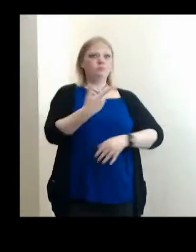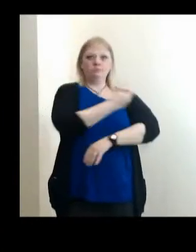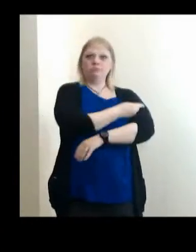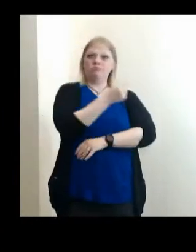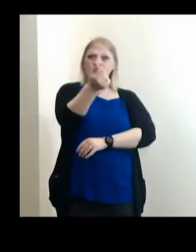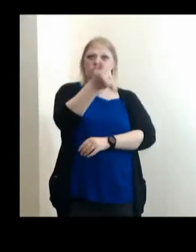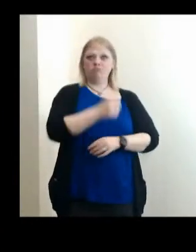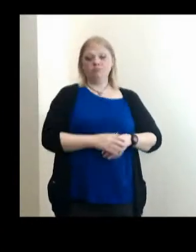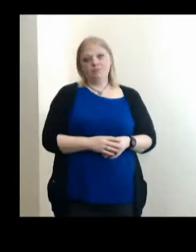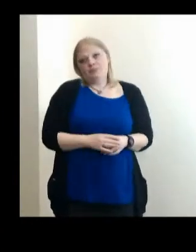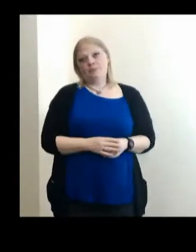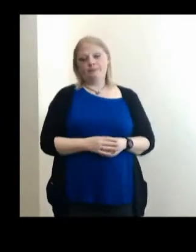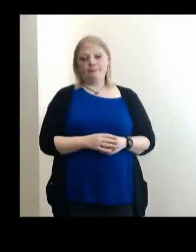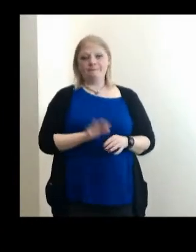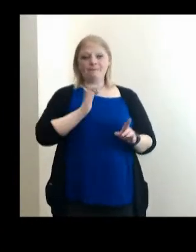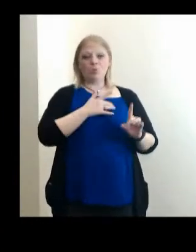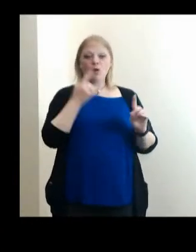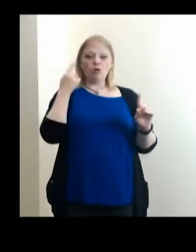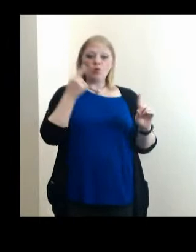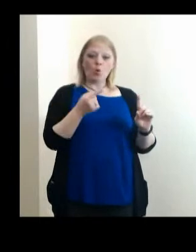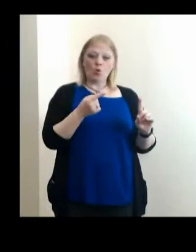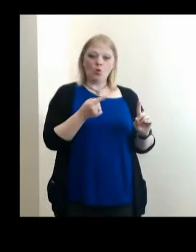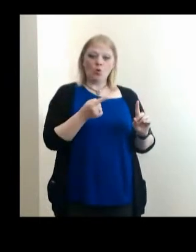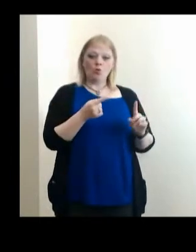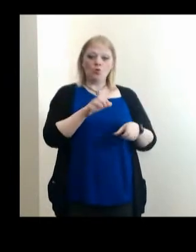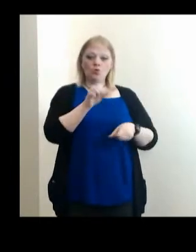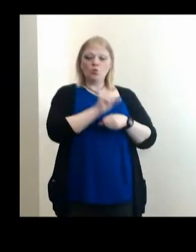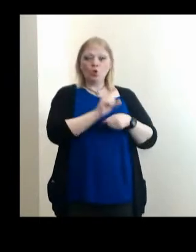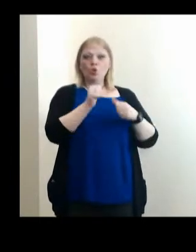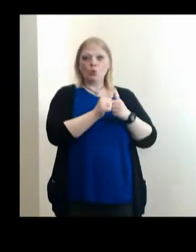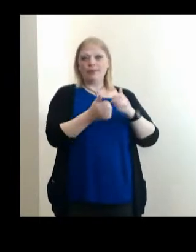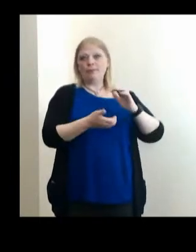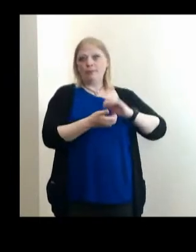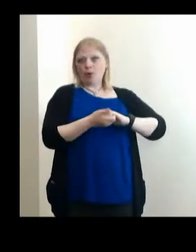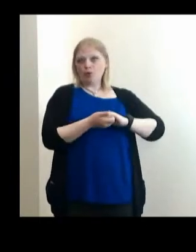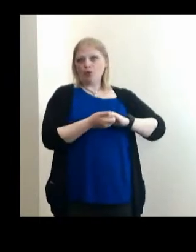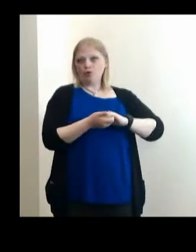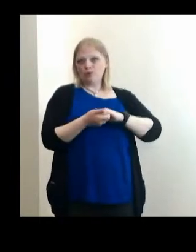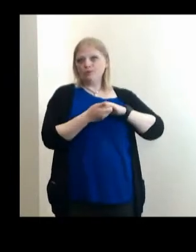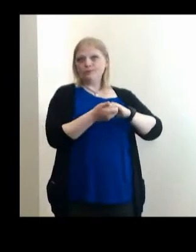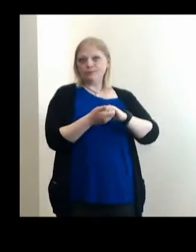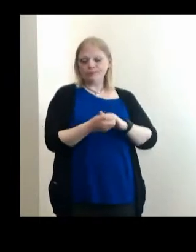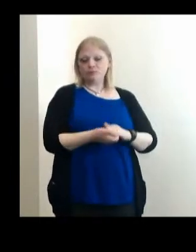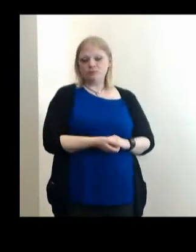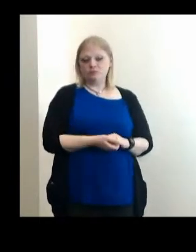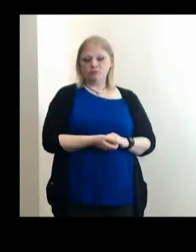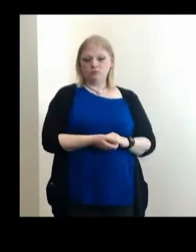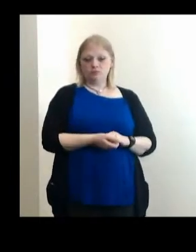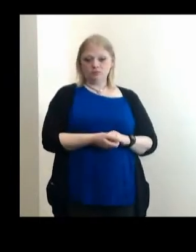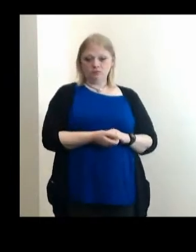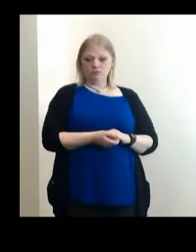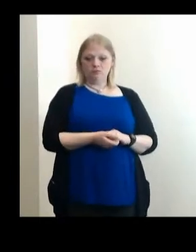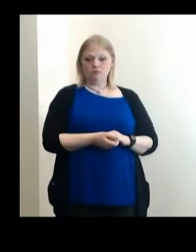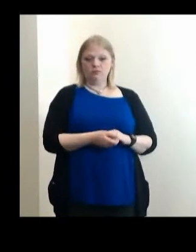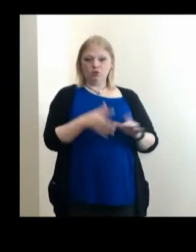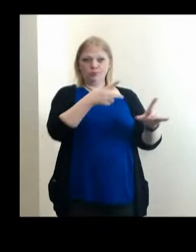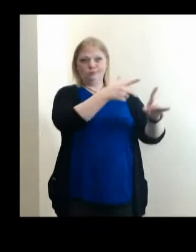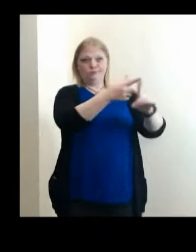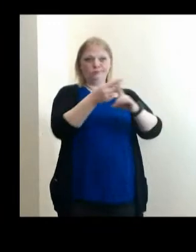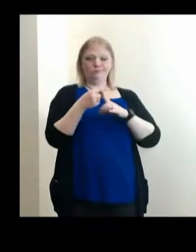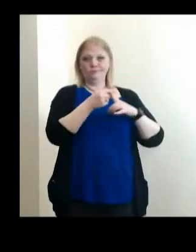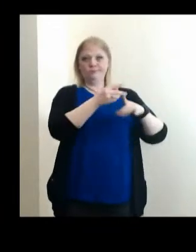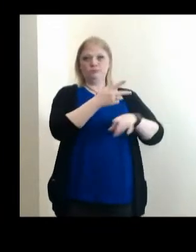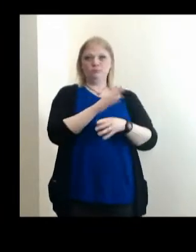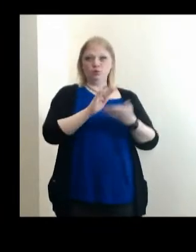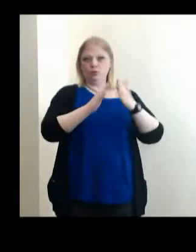away. So our goal is to work with our partners to get it in the community in pop-up